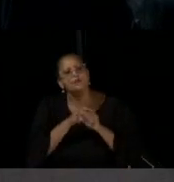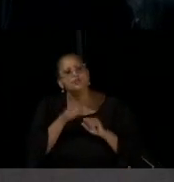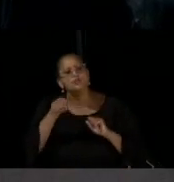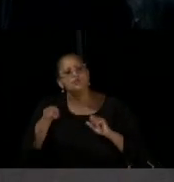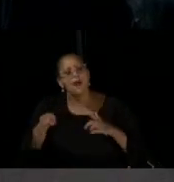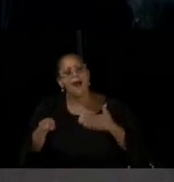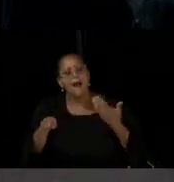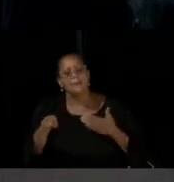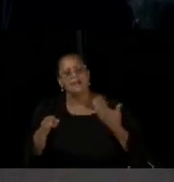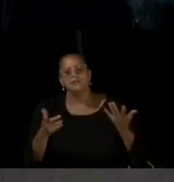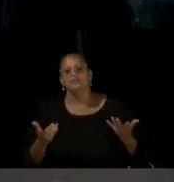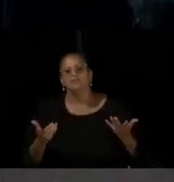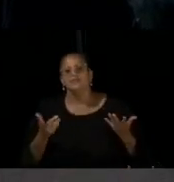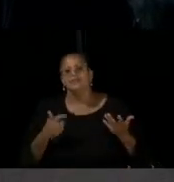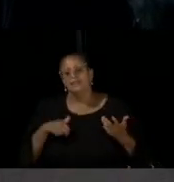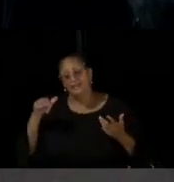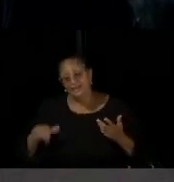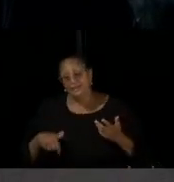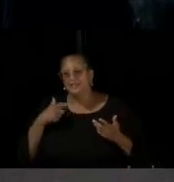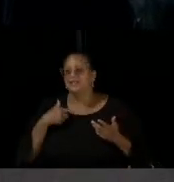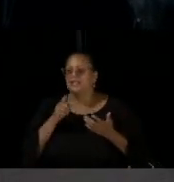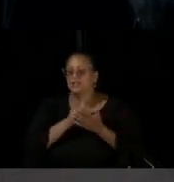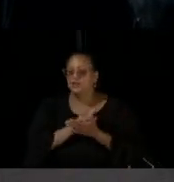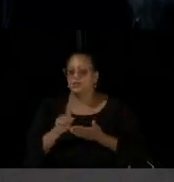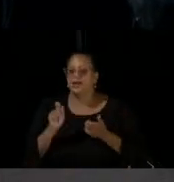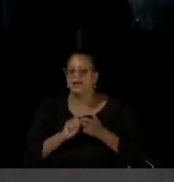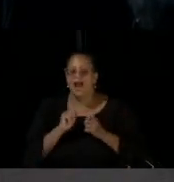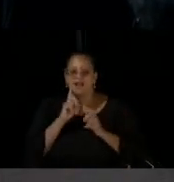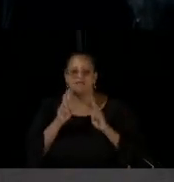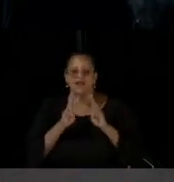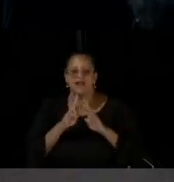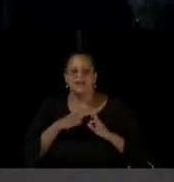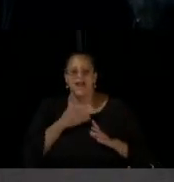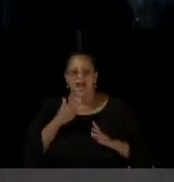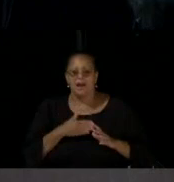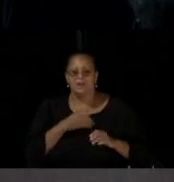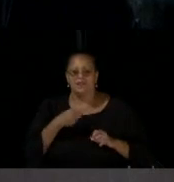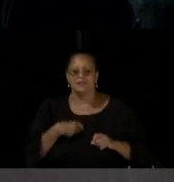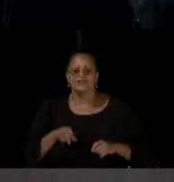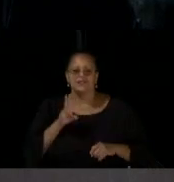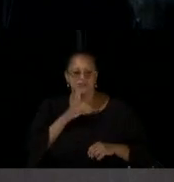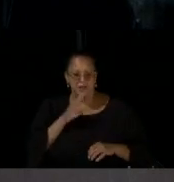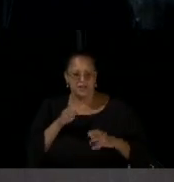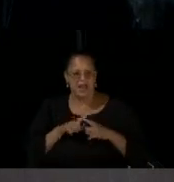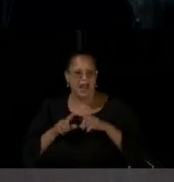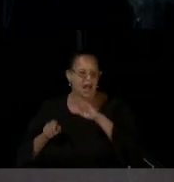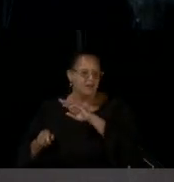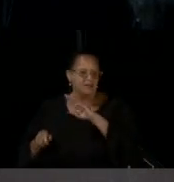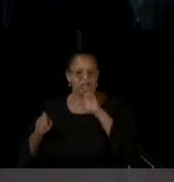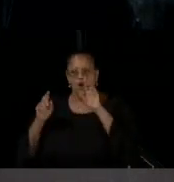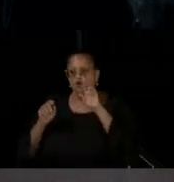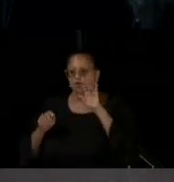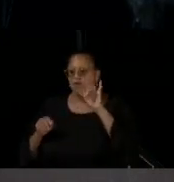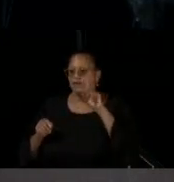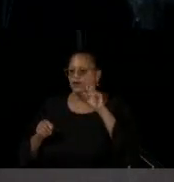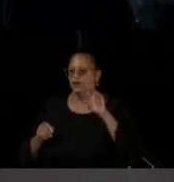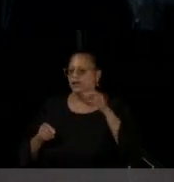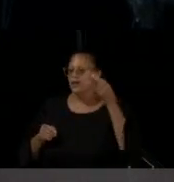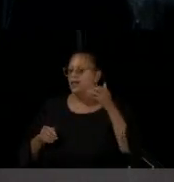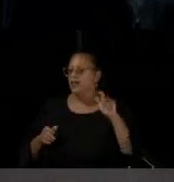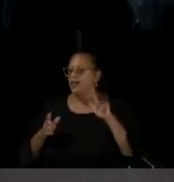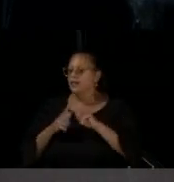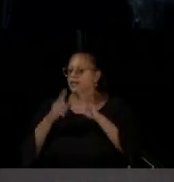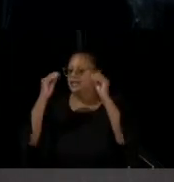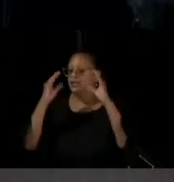week?" And this week, I am very happy to be up here speaking for Mr. Perot as River Hills Teacher of the Year at our